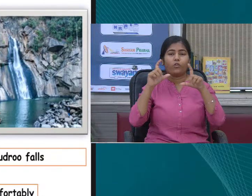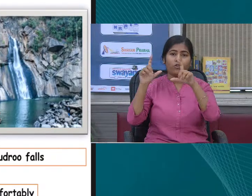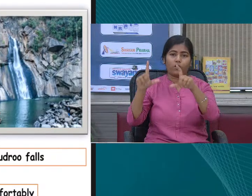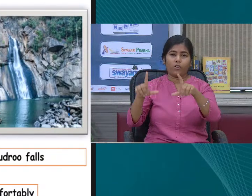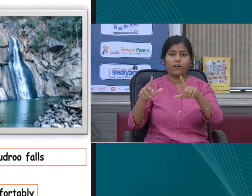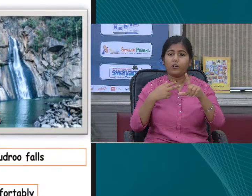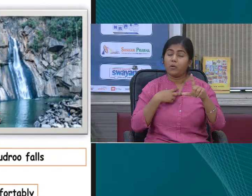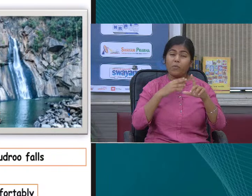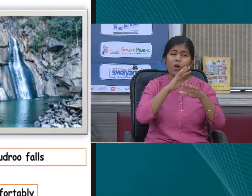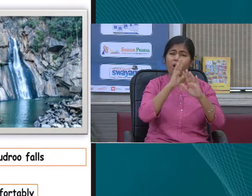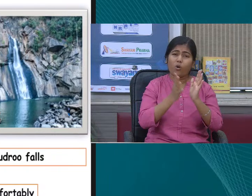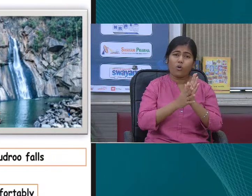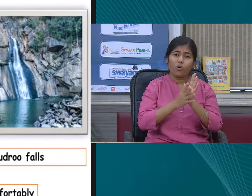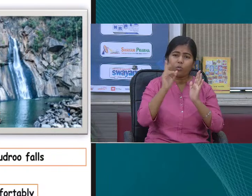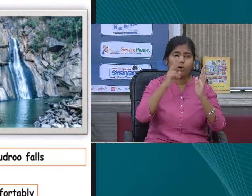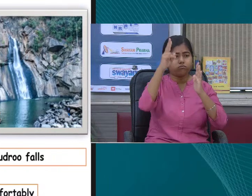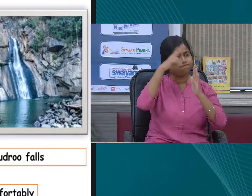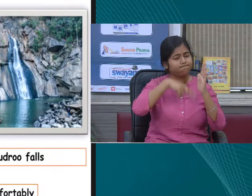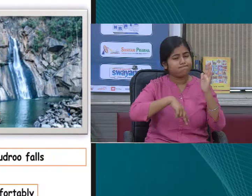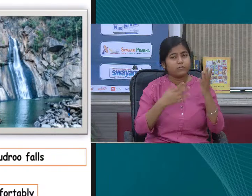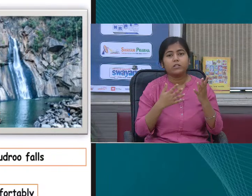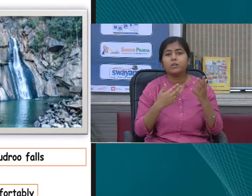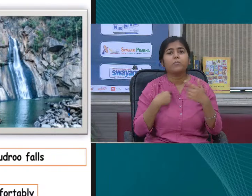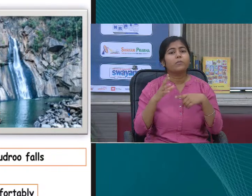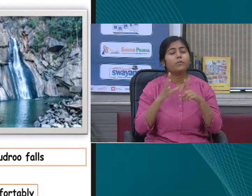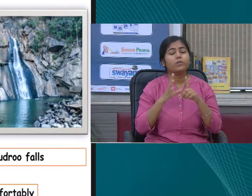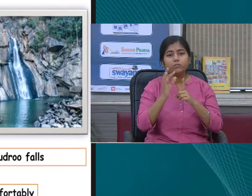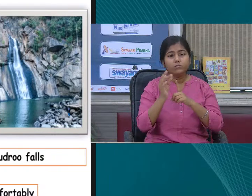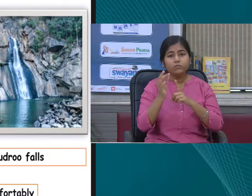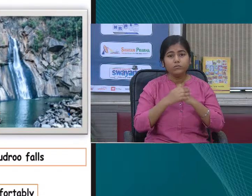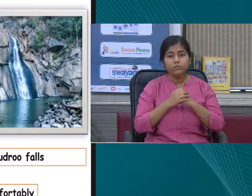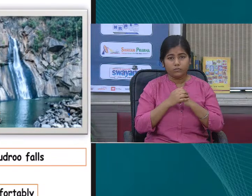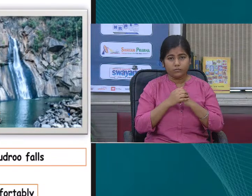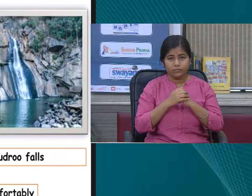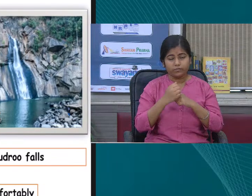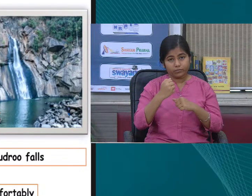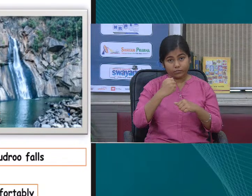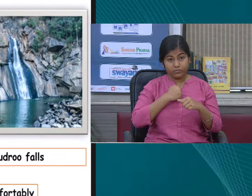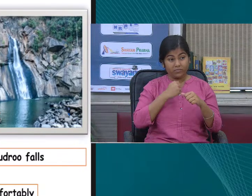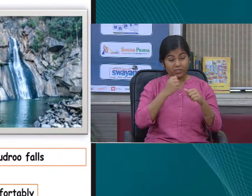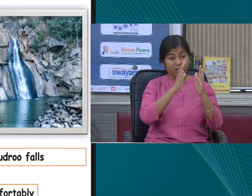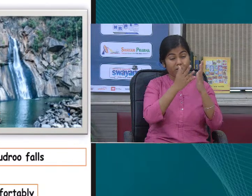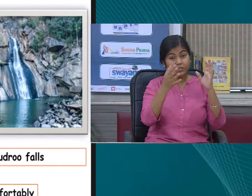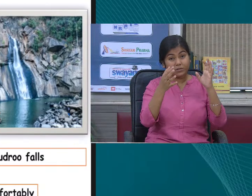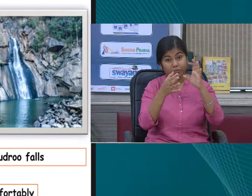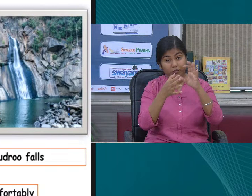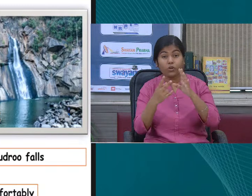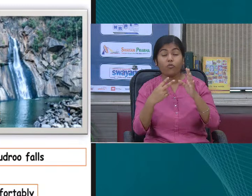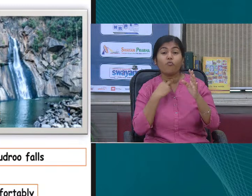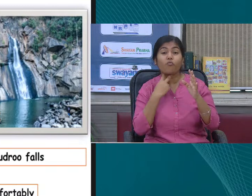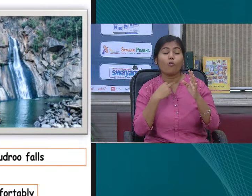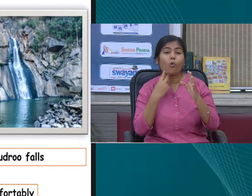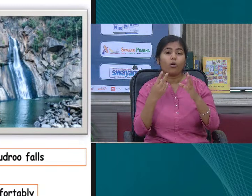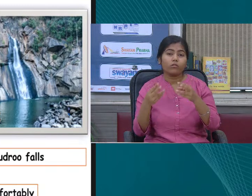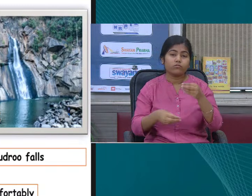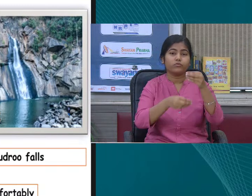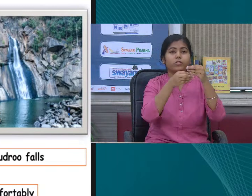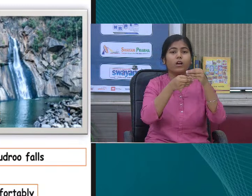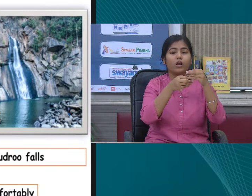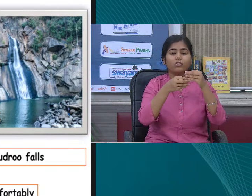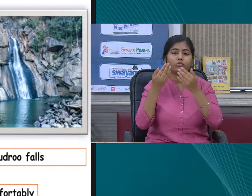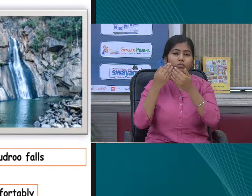to read the whole chapter. What I have done is I have included my voice input here so that they can